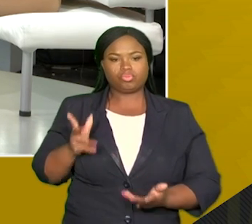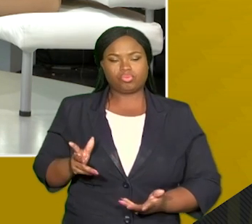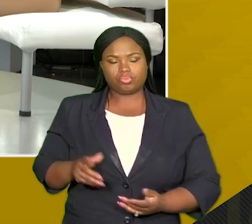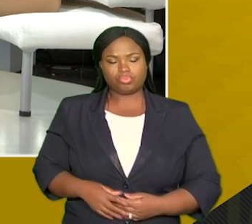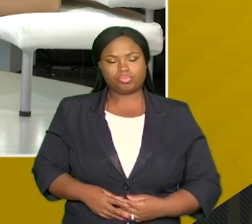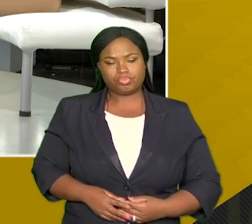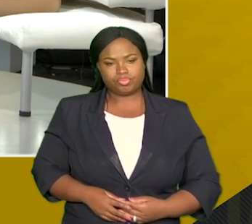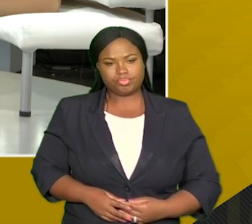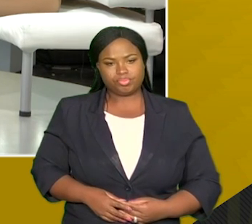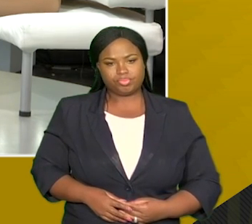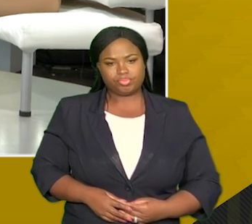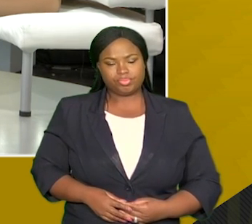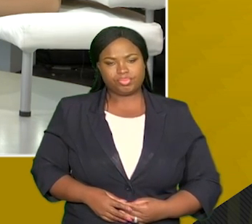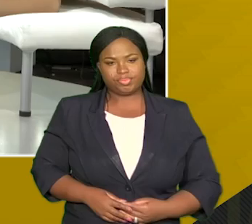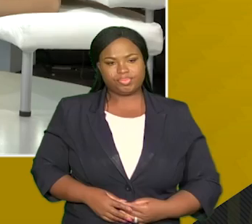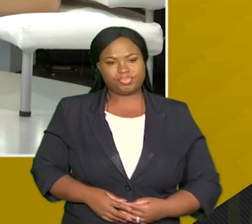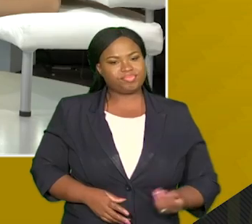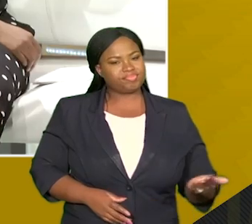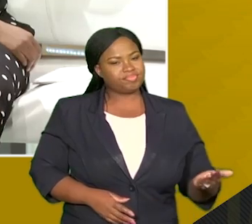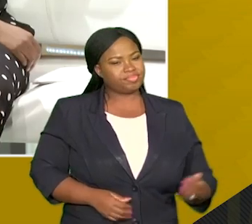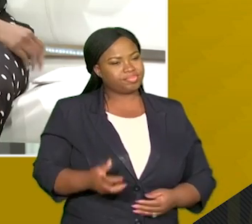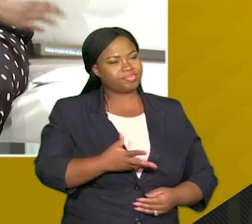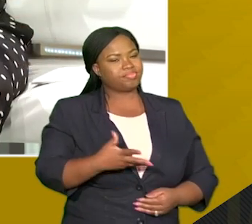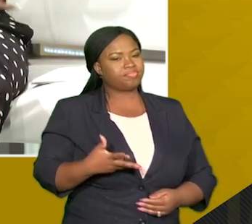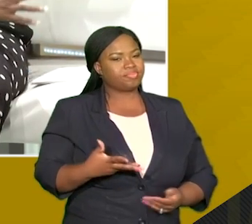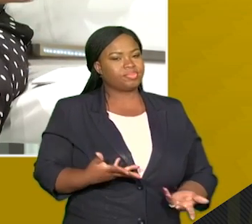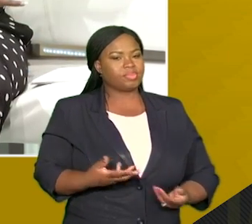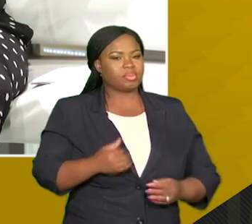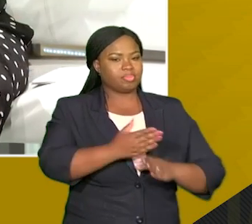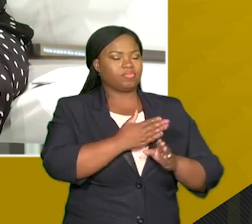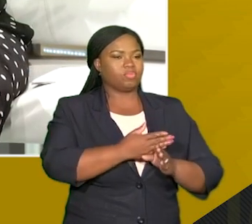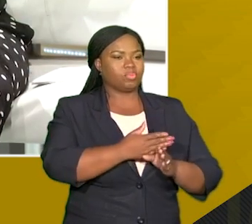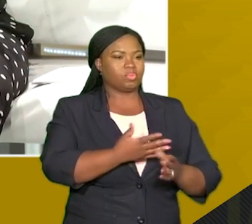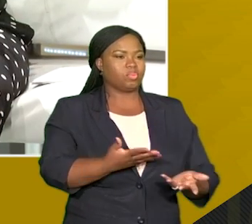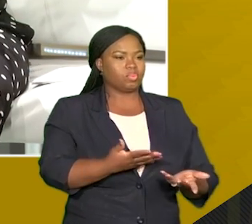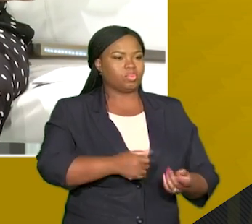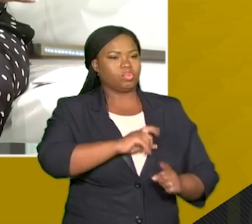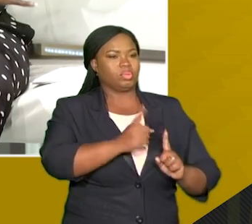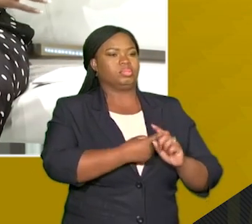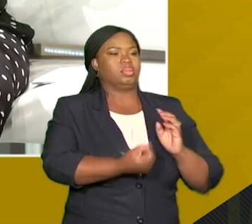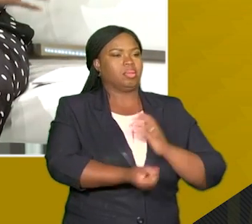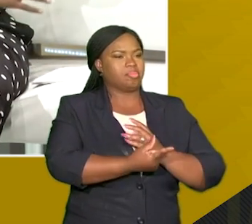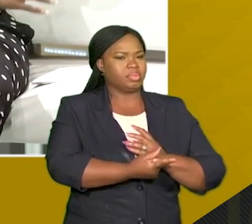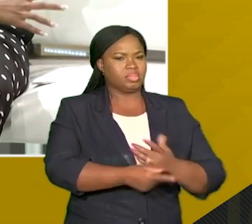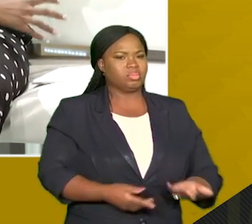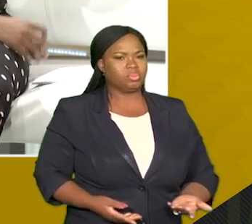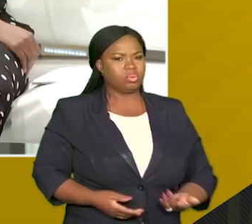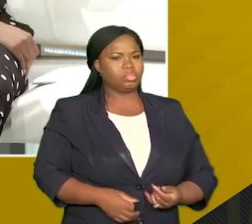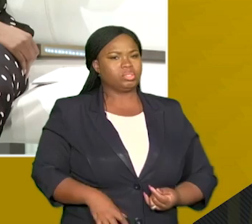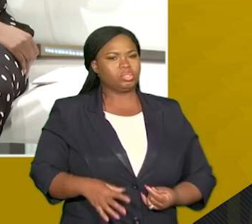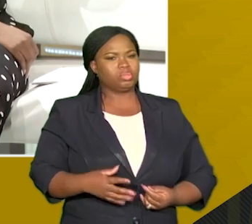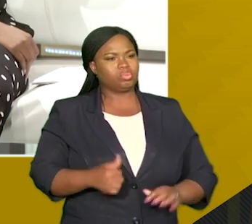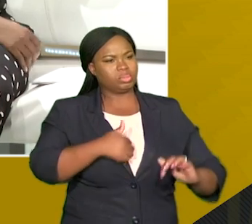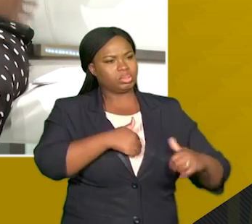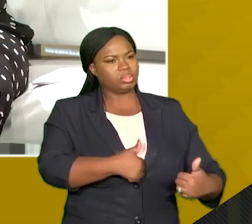circumstances. And then mama, before this, you know, this incident that happened, was there ever a time where you said